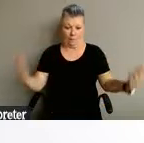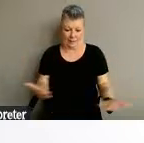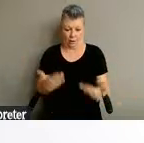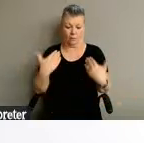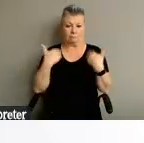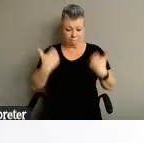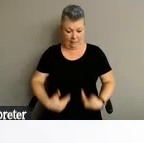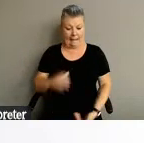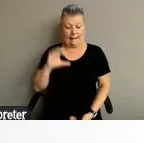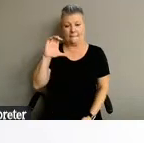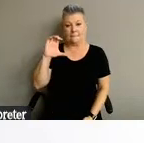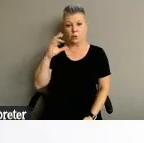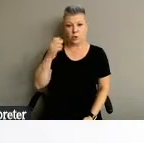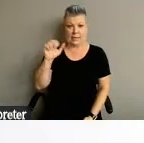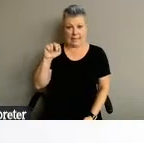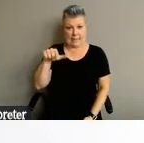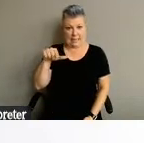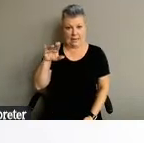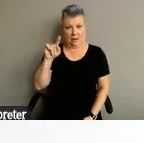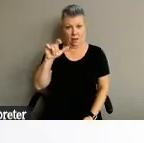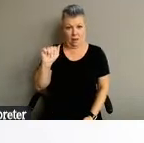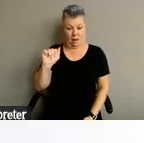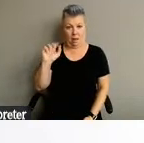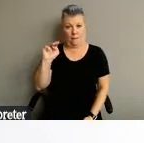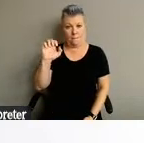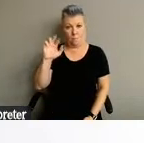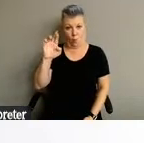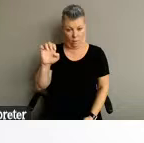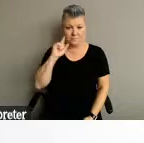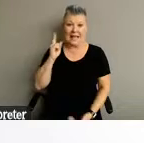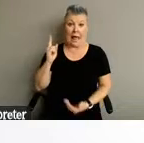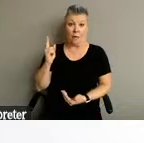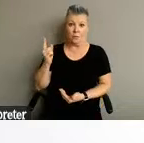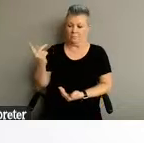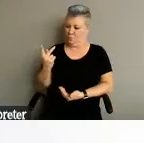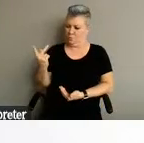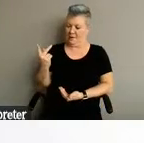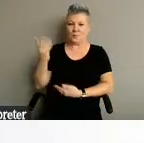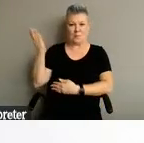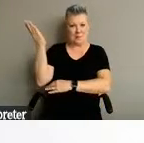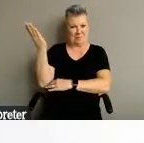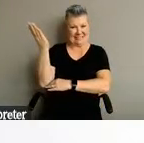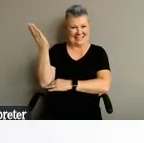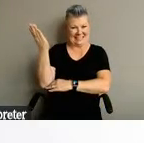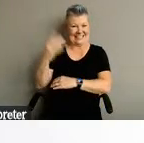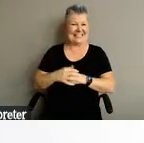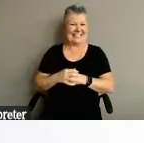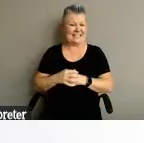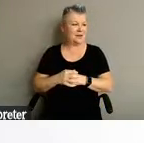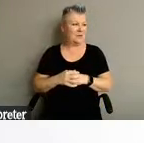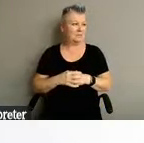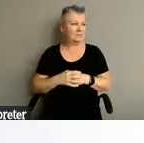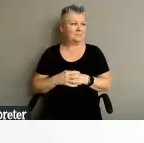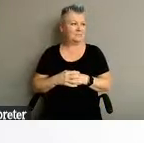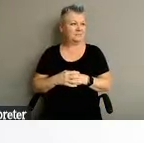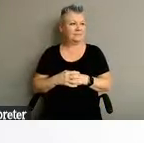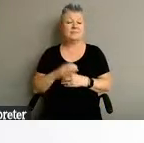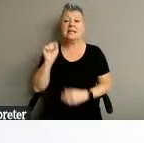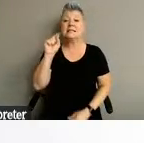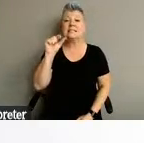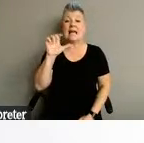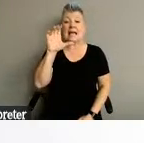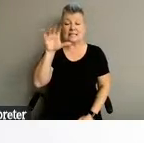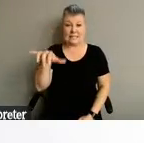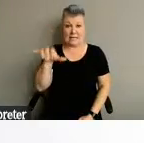Shakita Moore, and I will be co-presenting with my colleague to my left, Stacey Sturdivant,